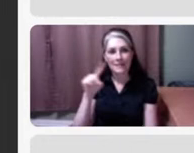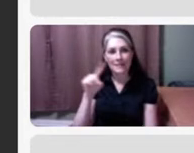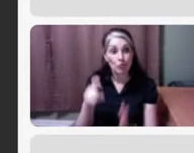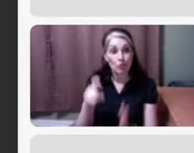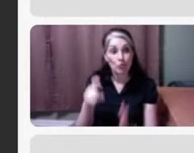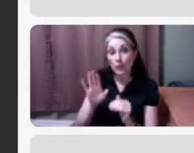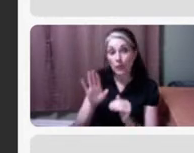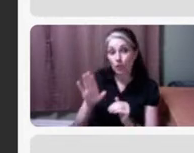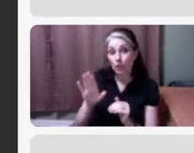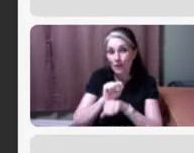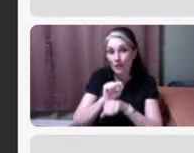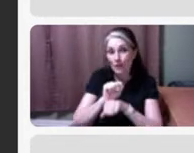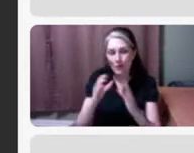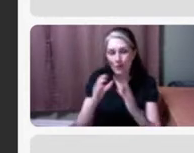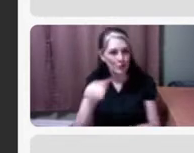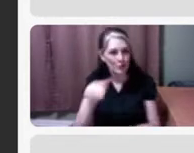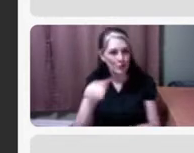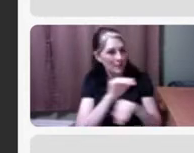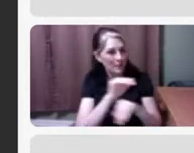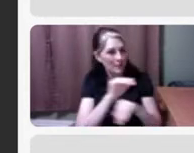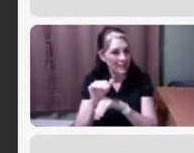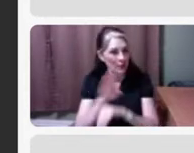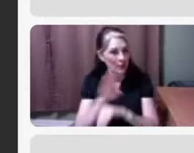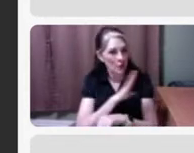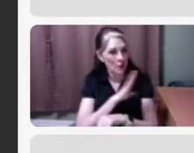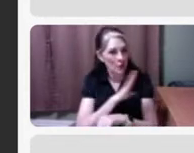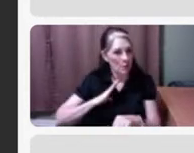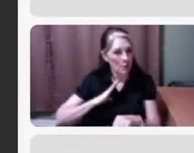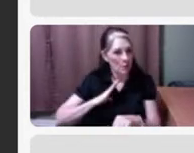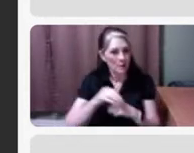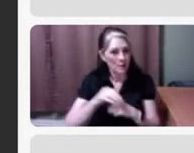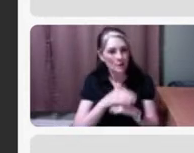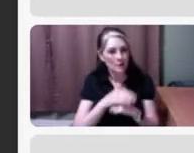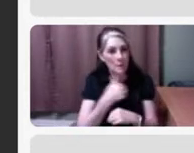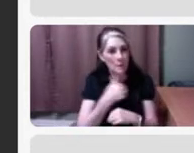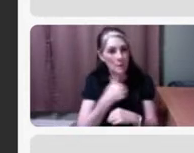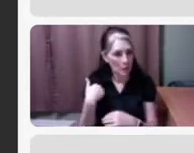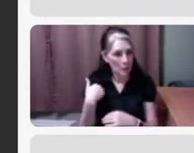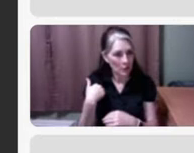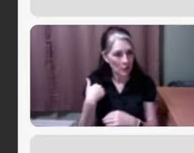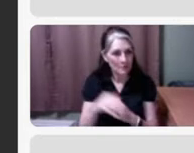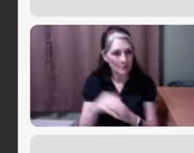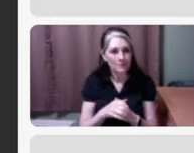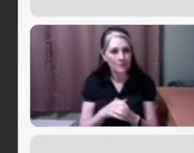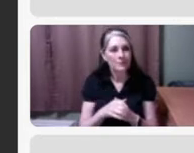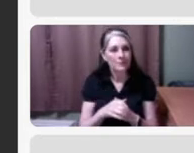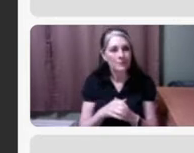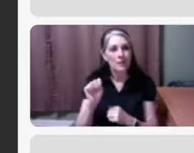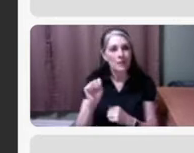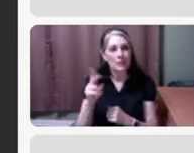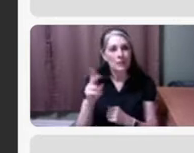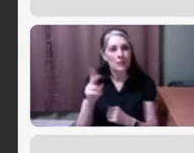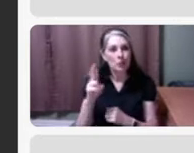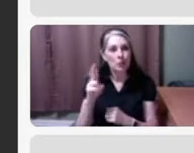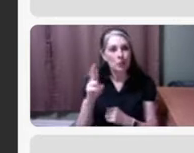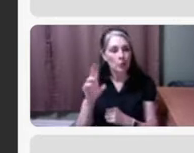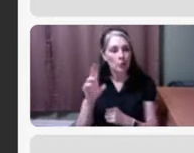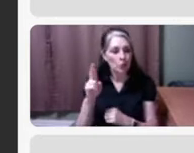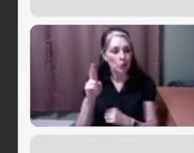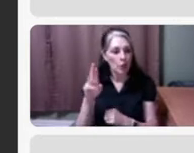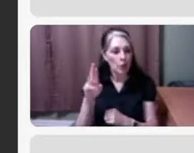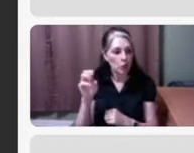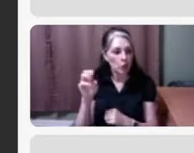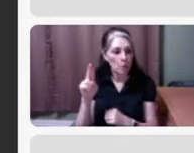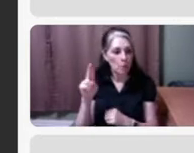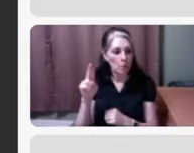good evening board president flores board members superintendent dr miranda and members of the community